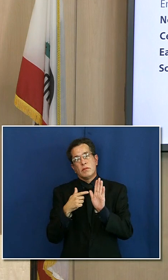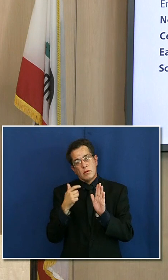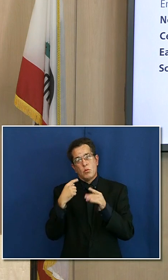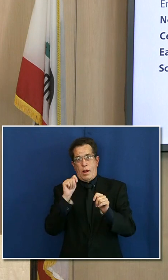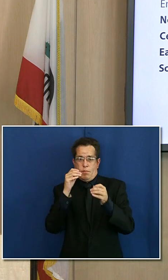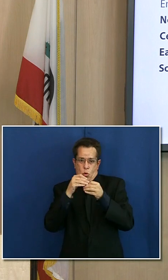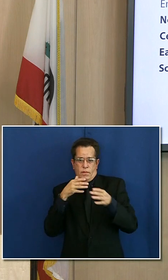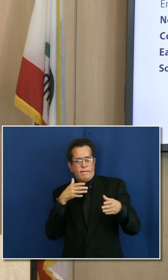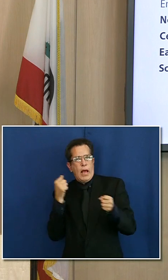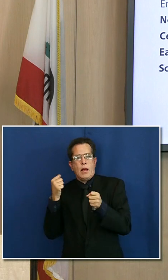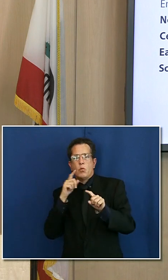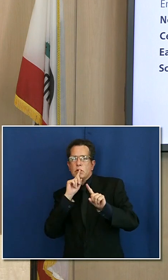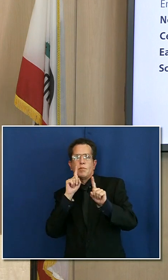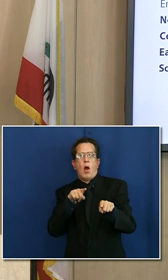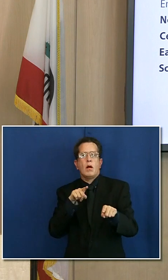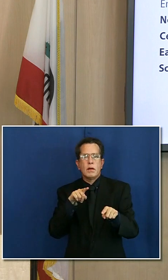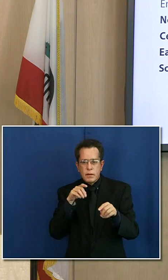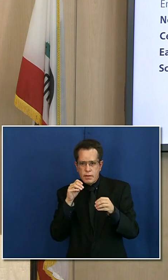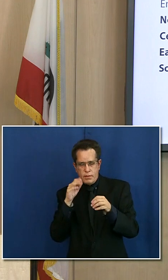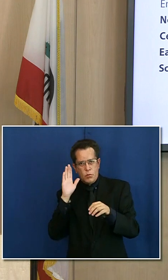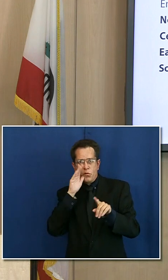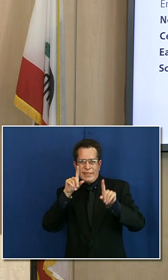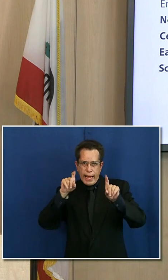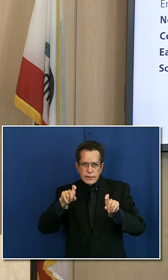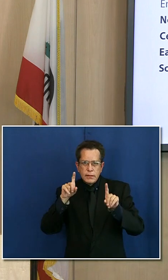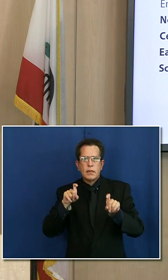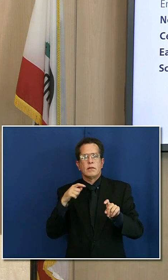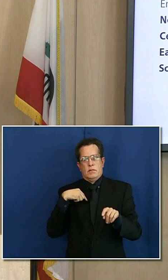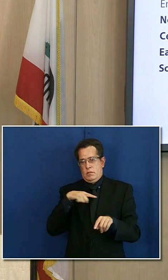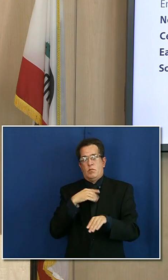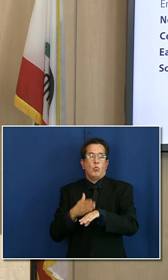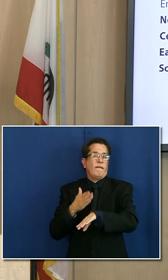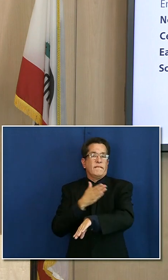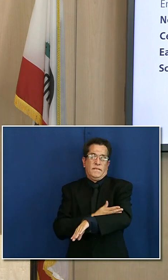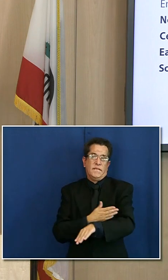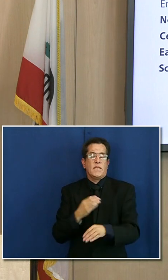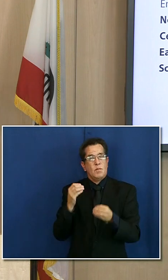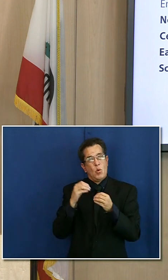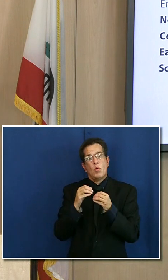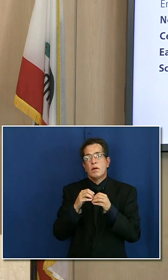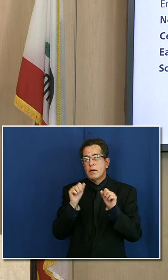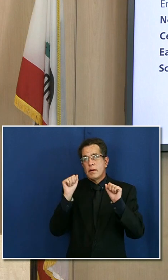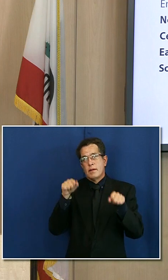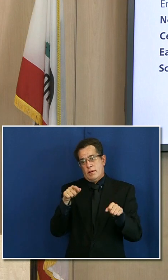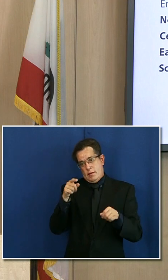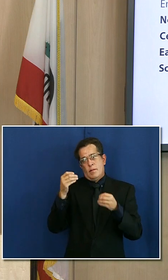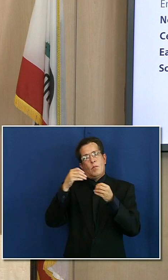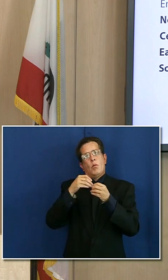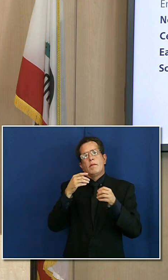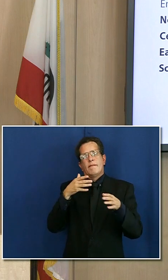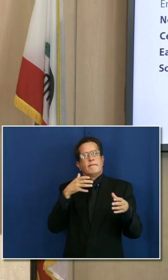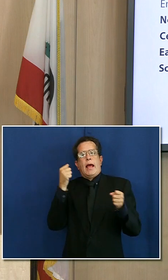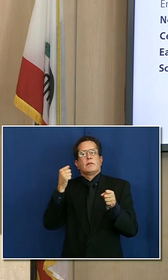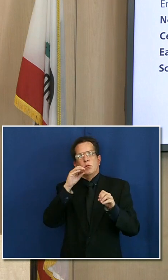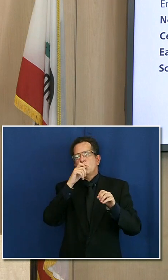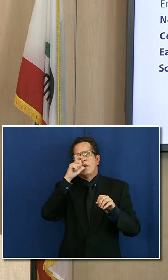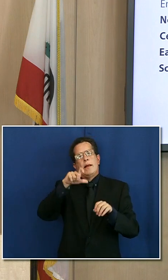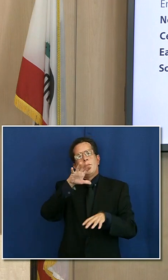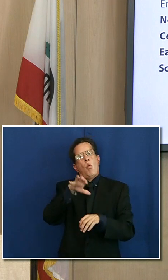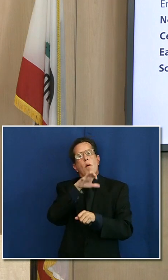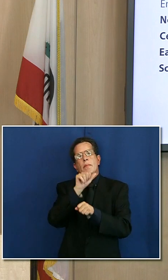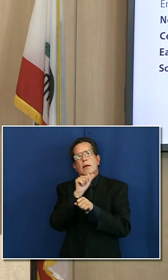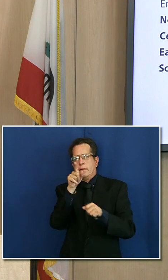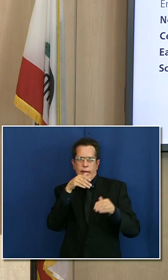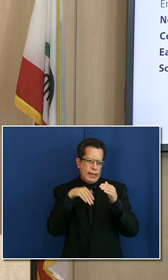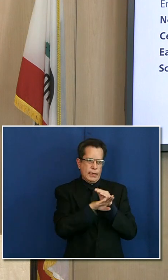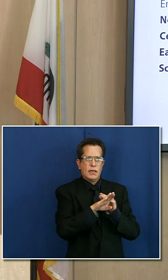our speed, our turnaround time, and our capacity, and we have the ability to expand our no appointment county testing sites to provide more